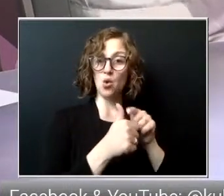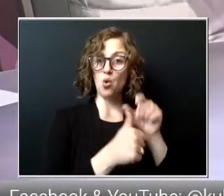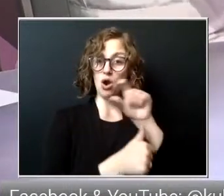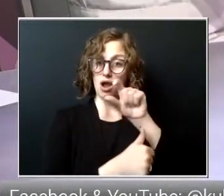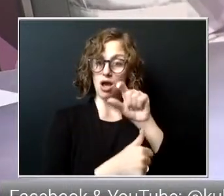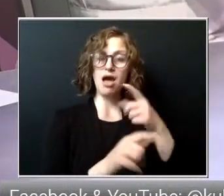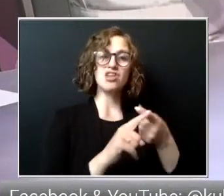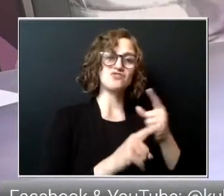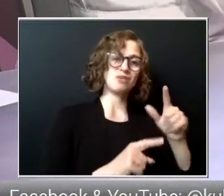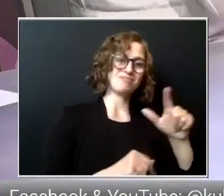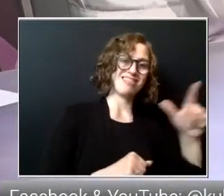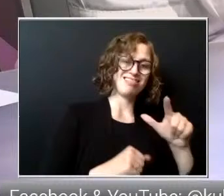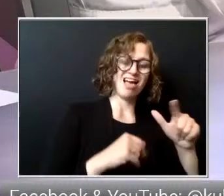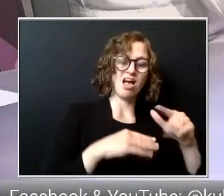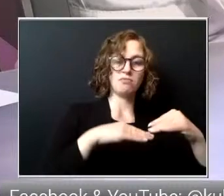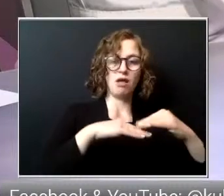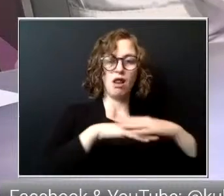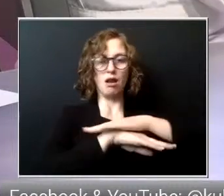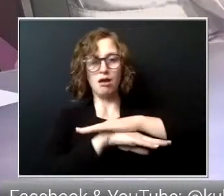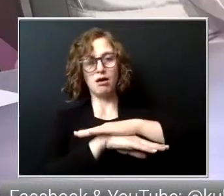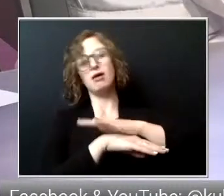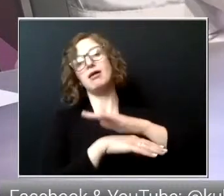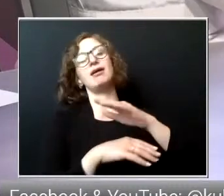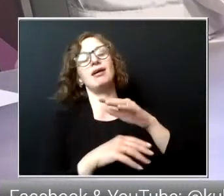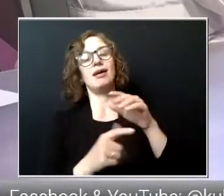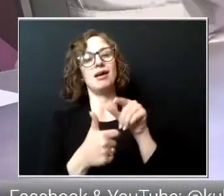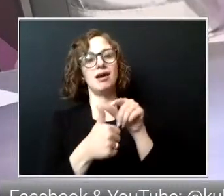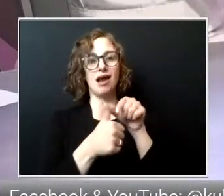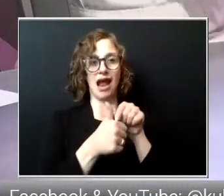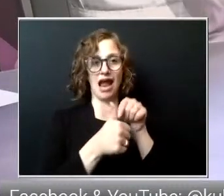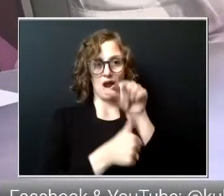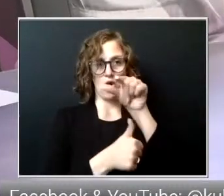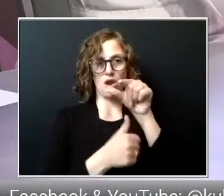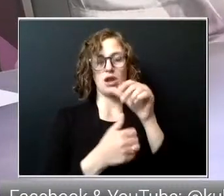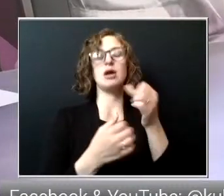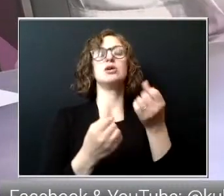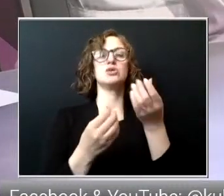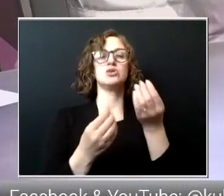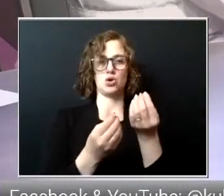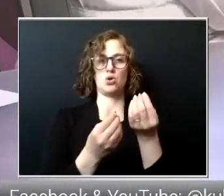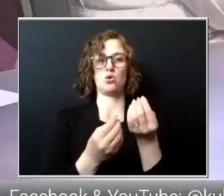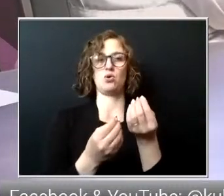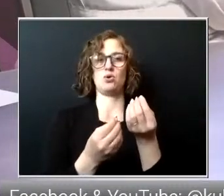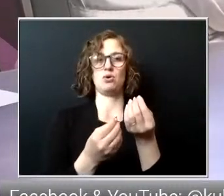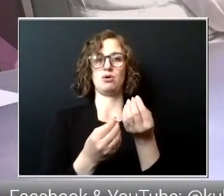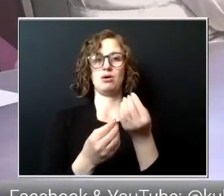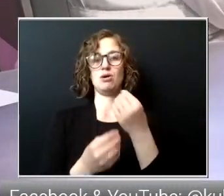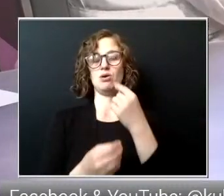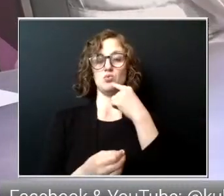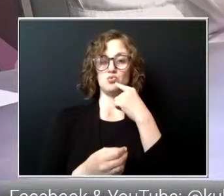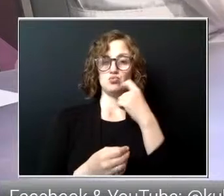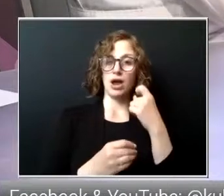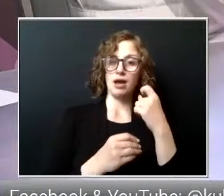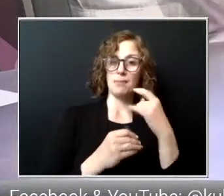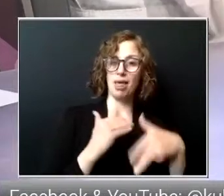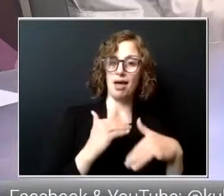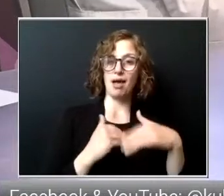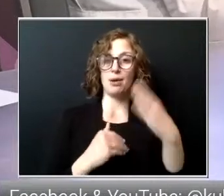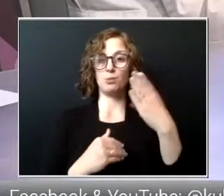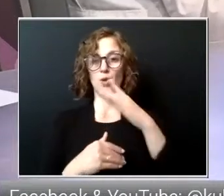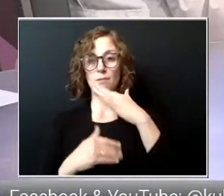right, going into the aorta. So you're seeing the mixing of red blood and blue blood together, which is